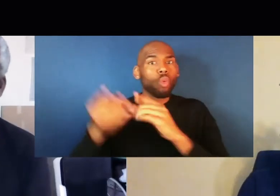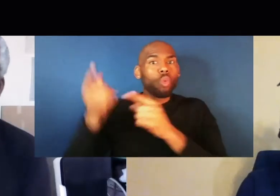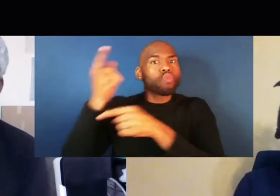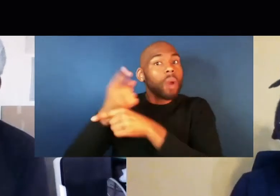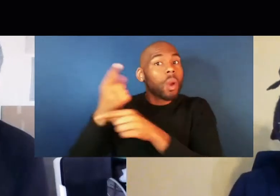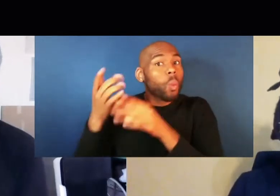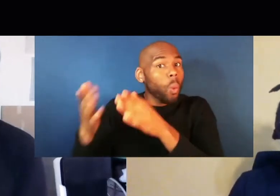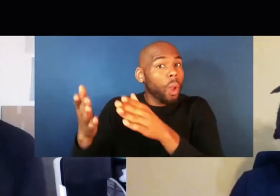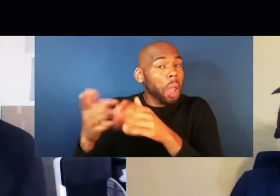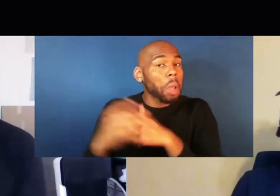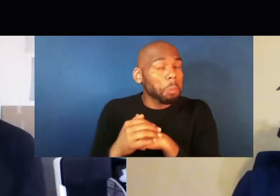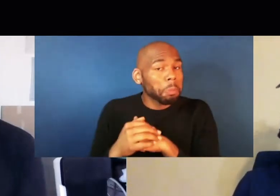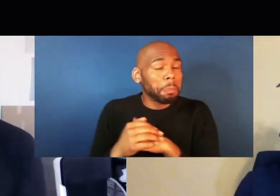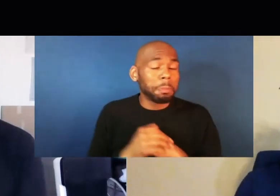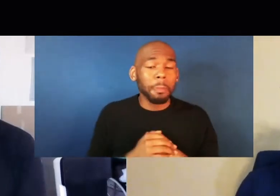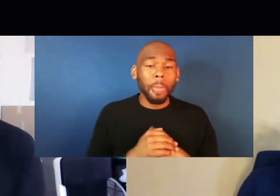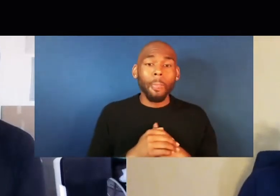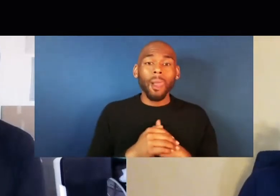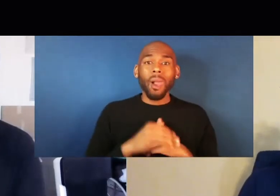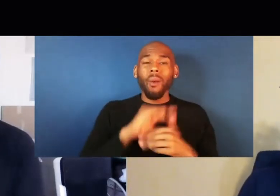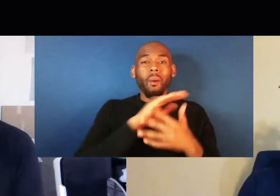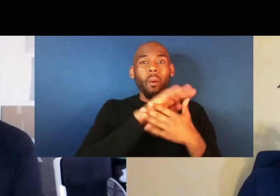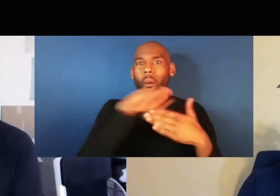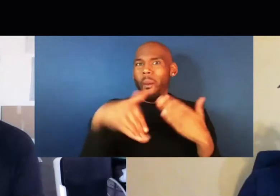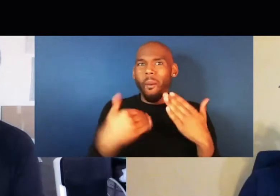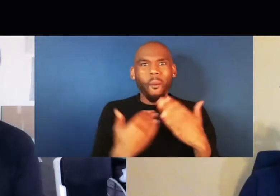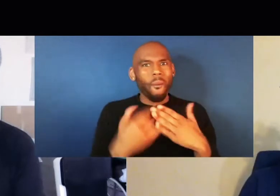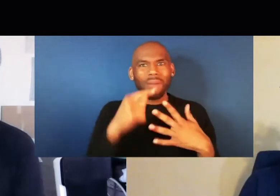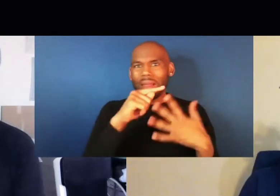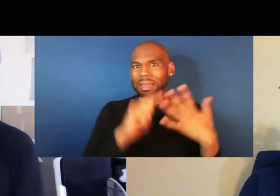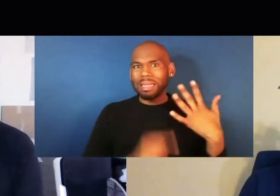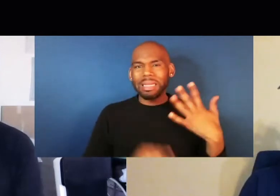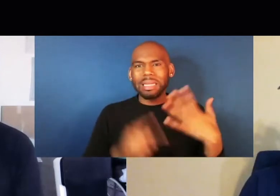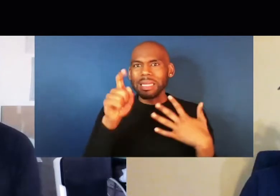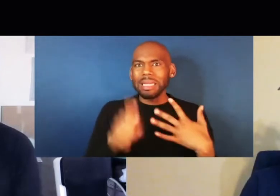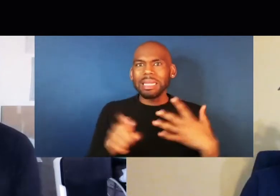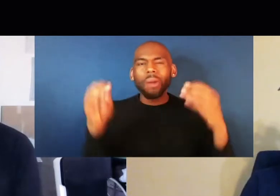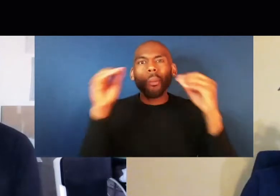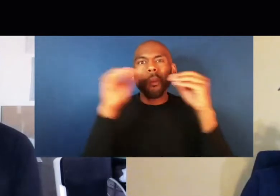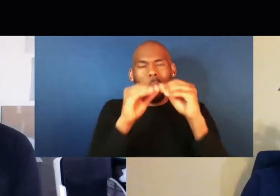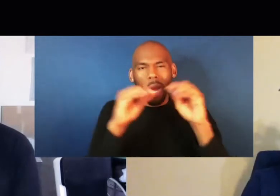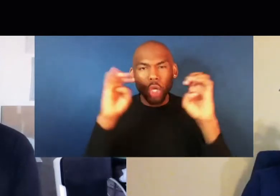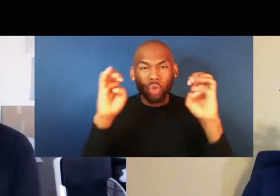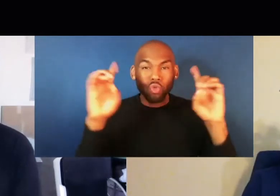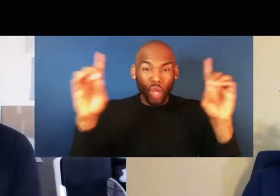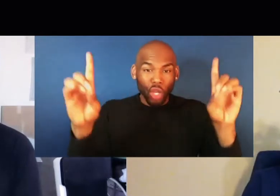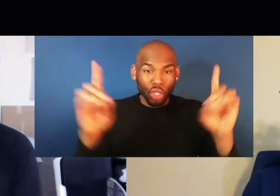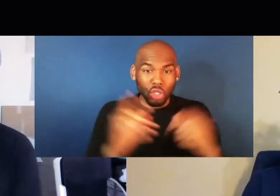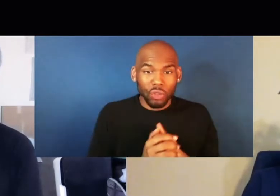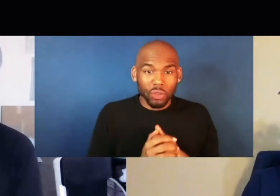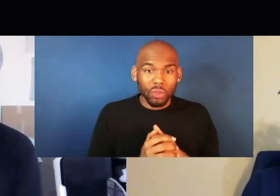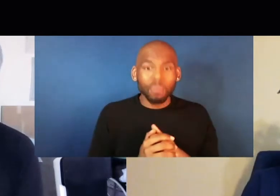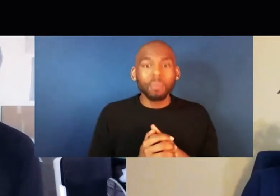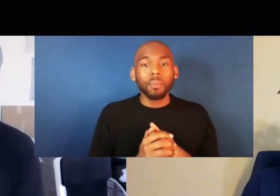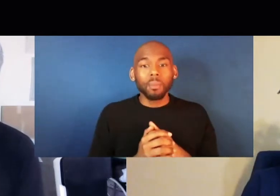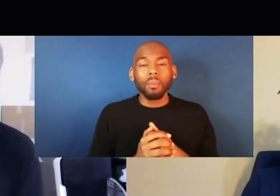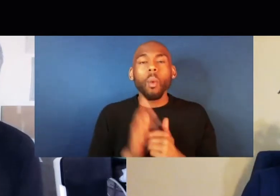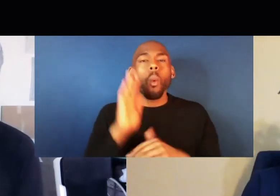community rightly. So all of this needs a lot more education